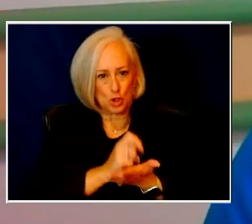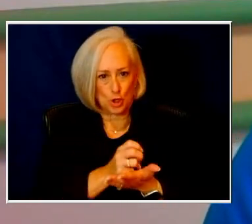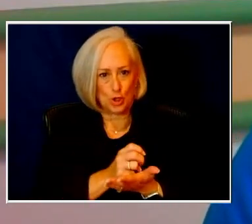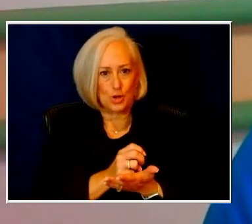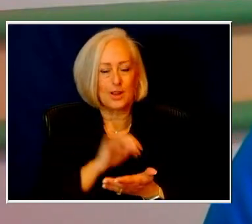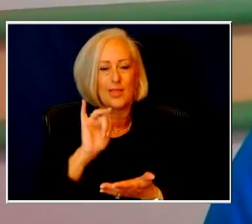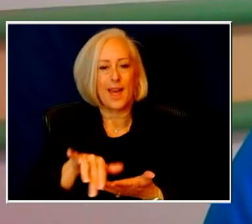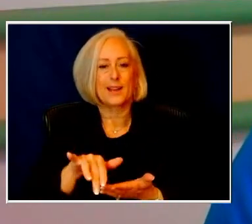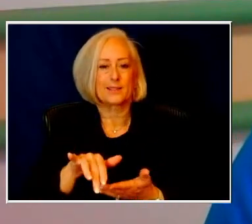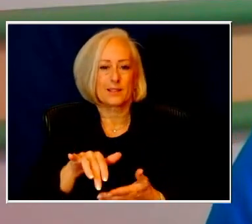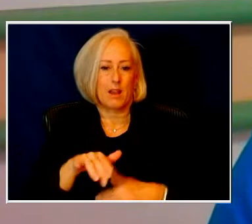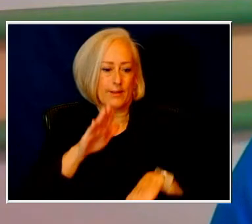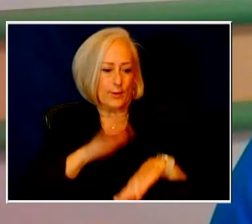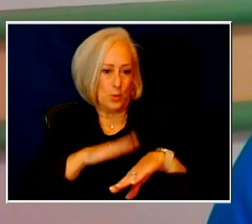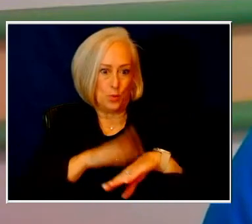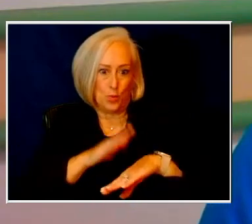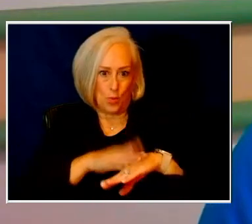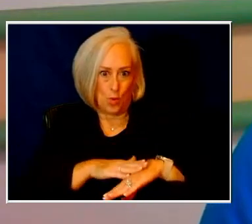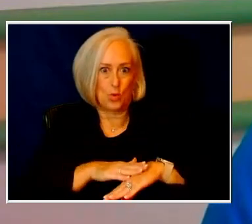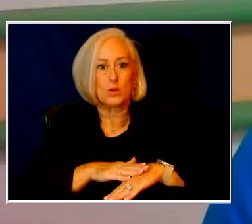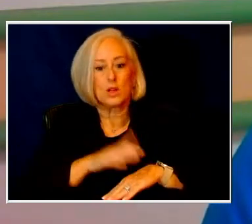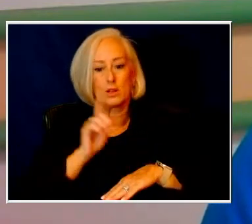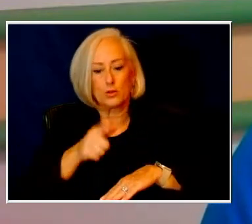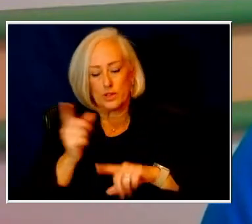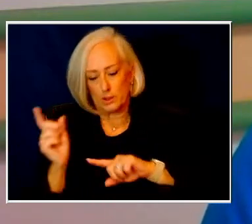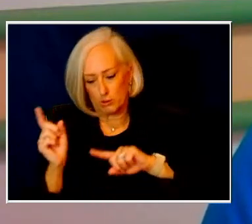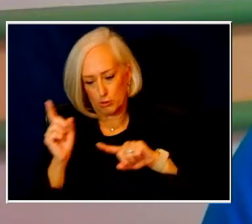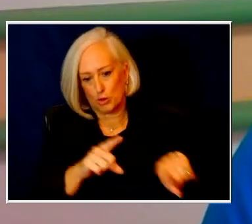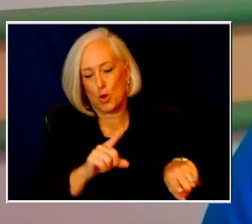flags to get evaluated